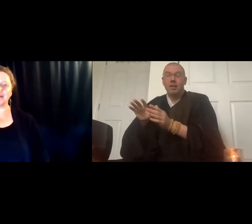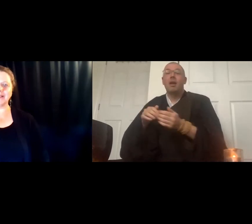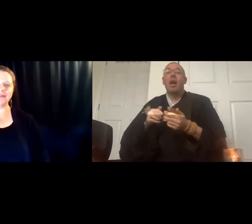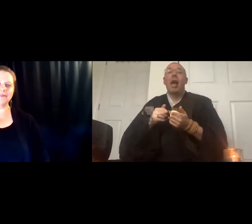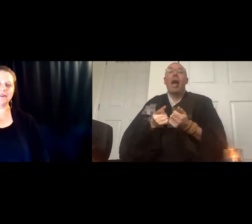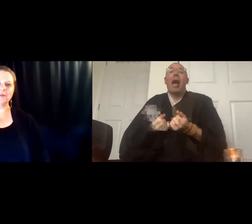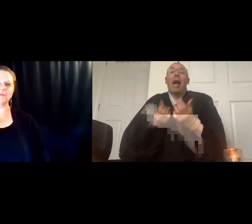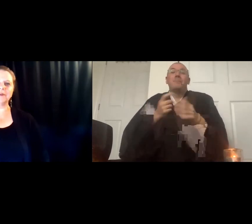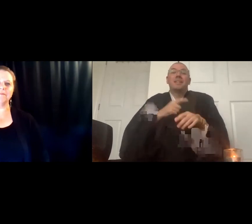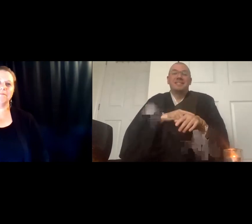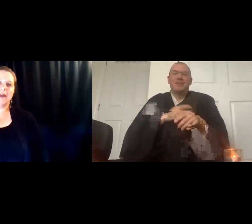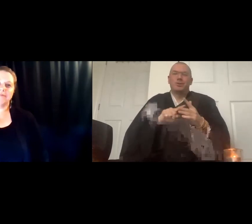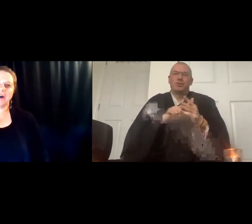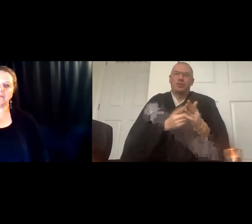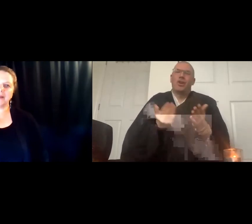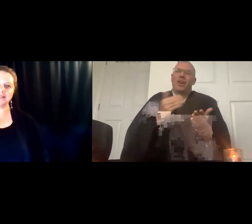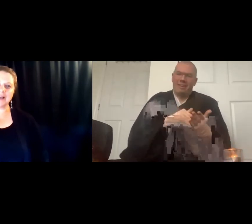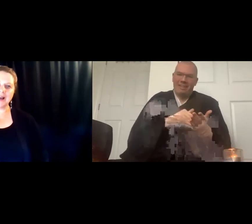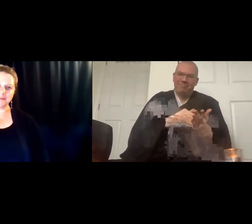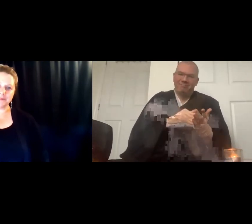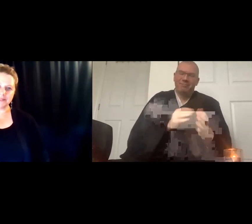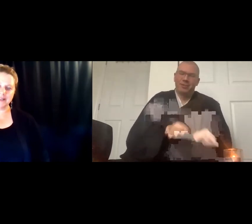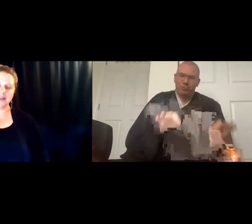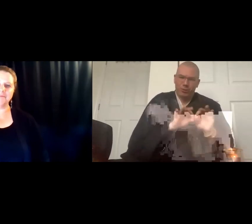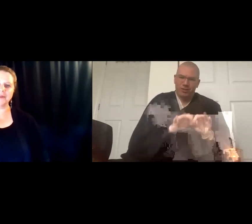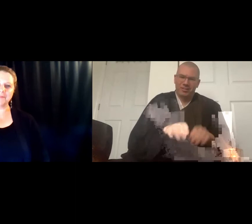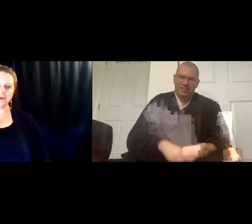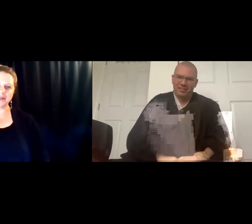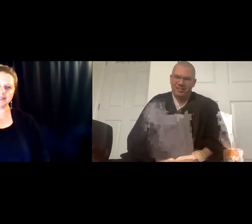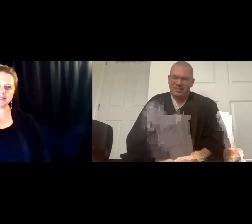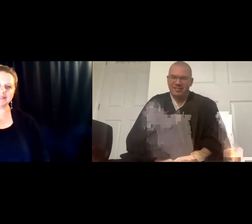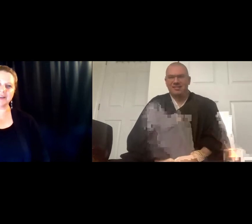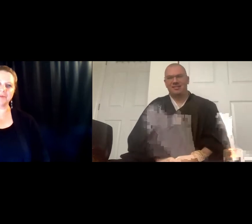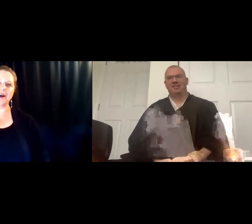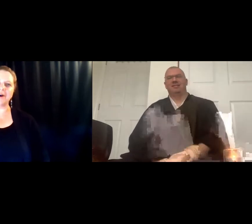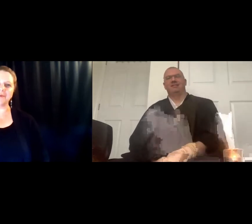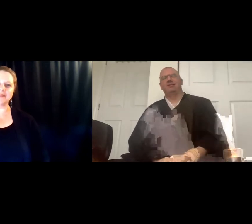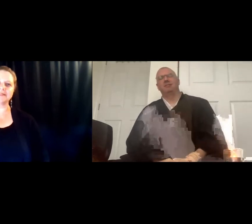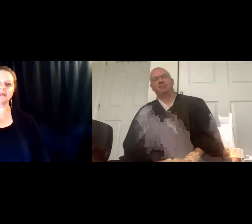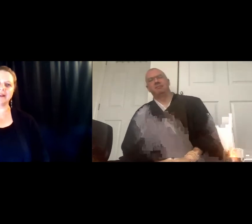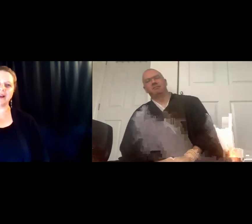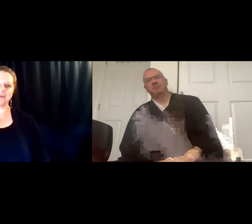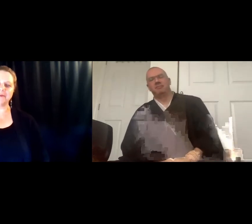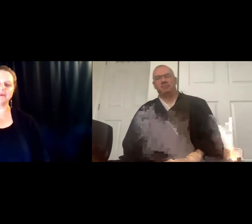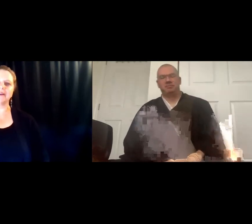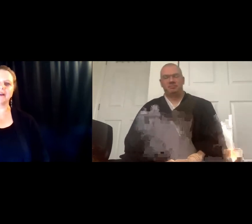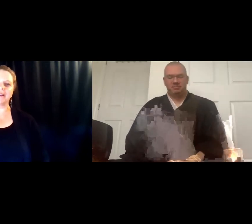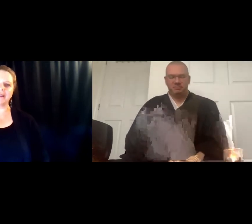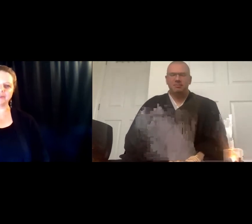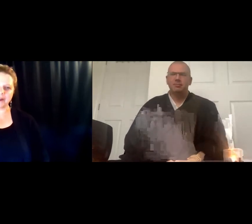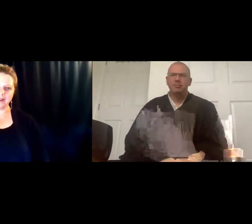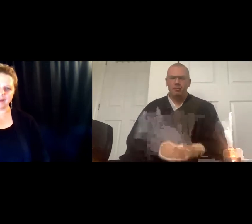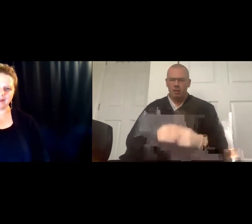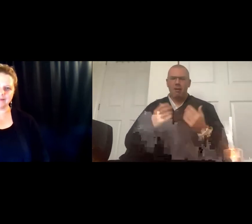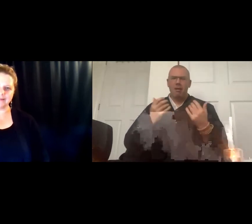Remember, in life, we may fall many times, but the point is that we always get up